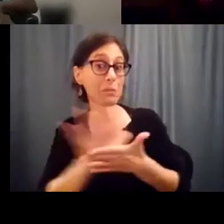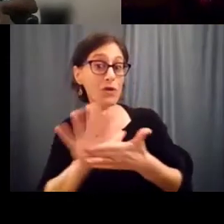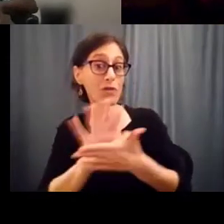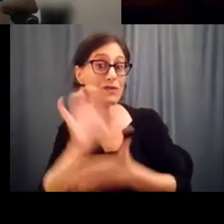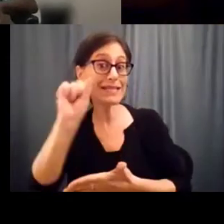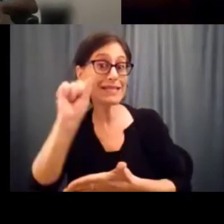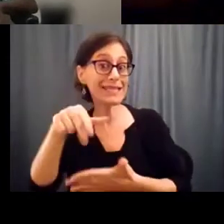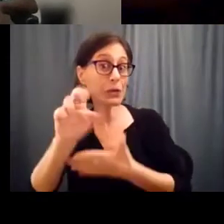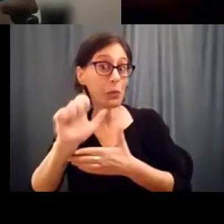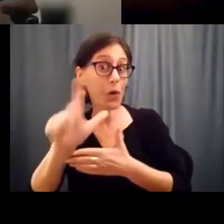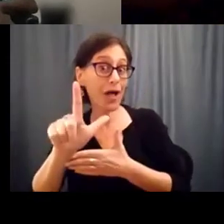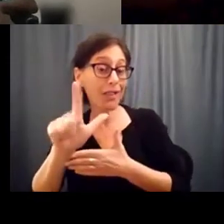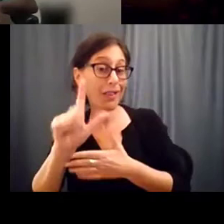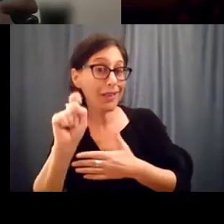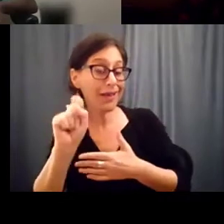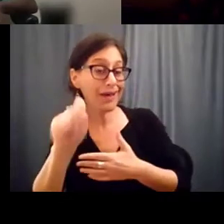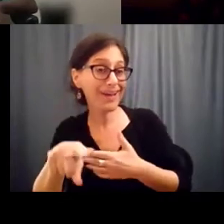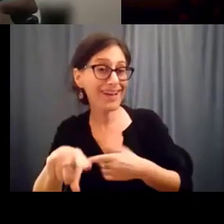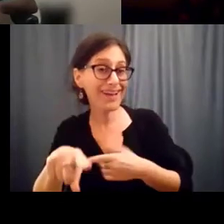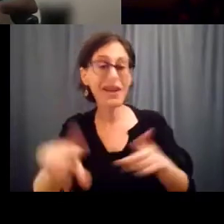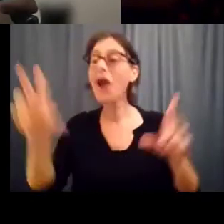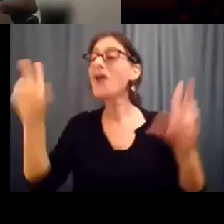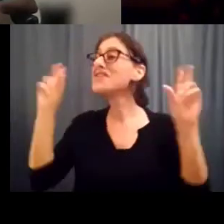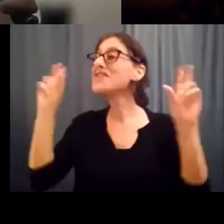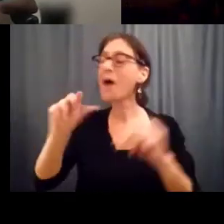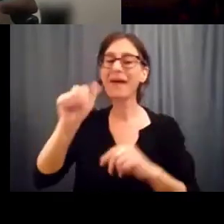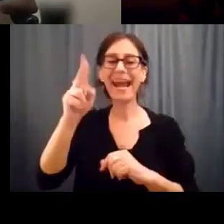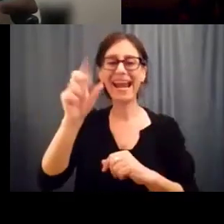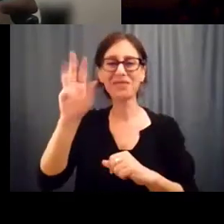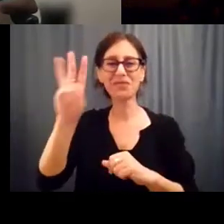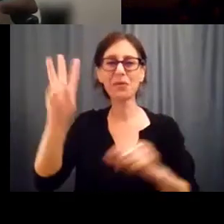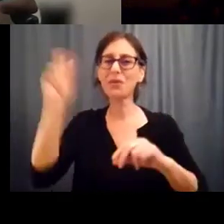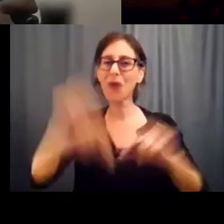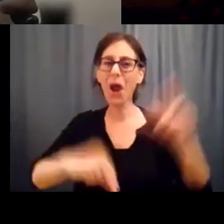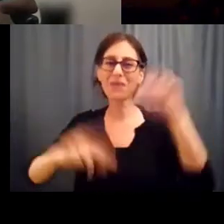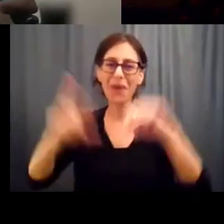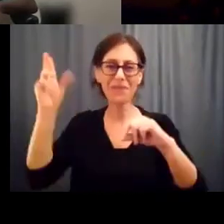Is he single? No. You don't got